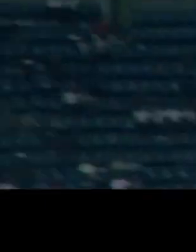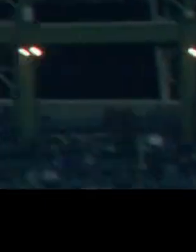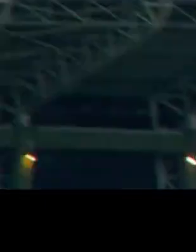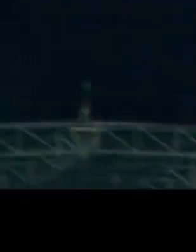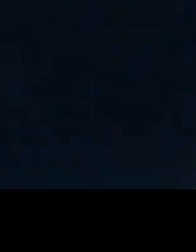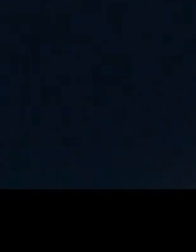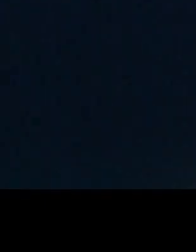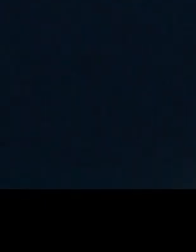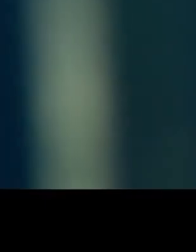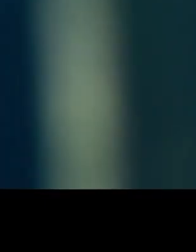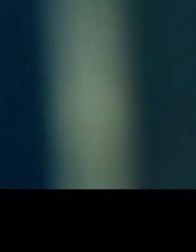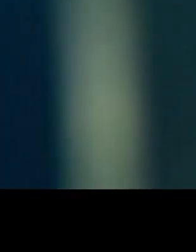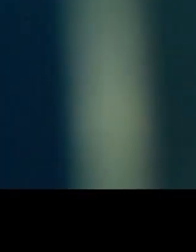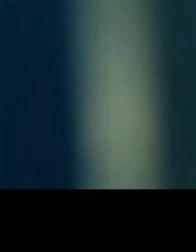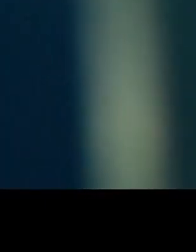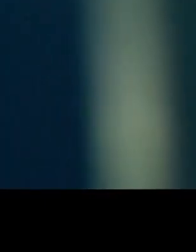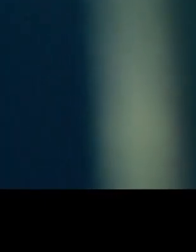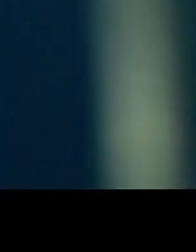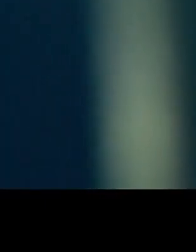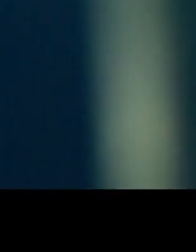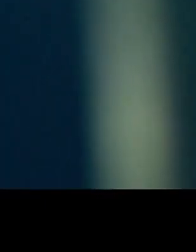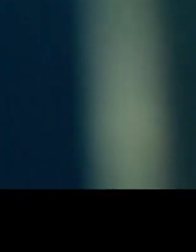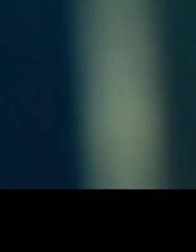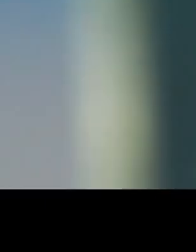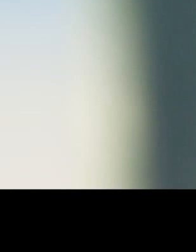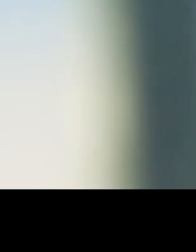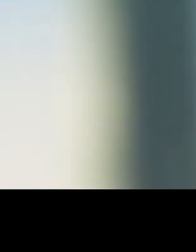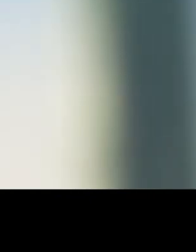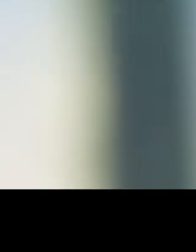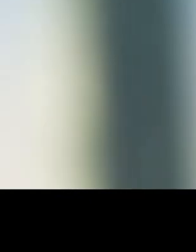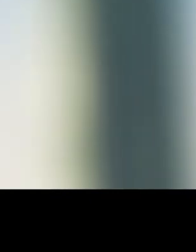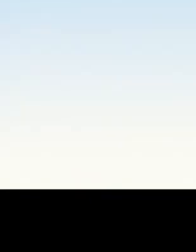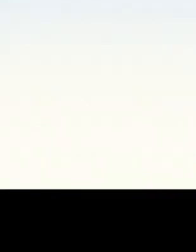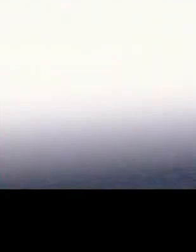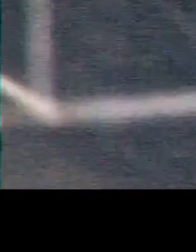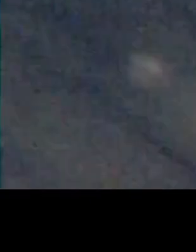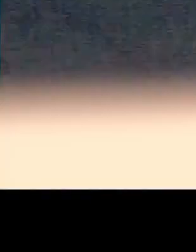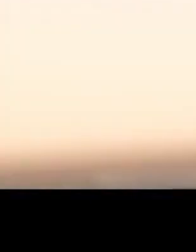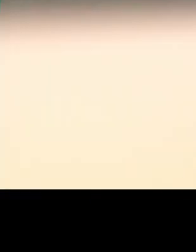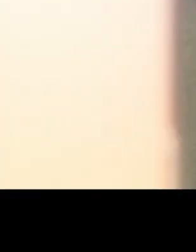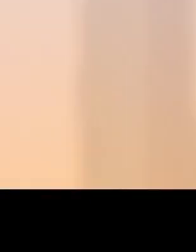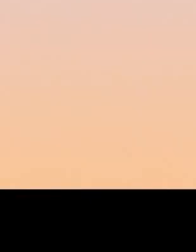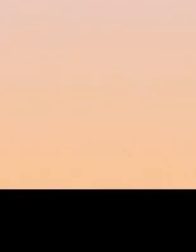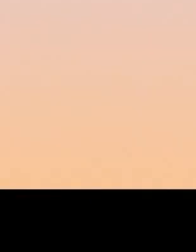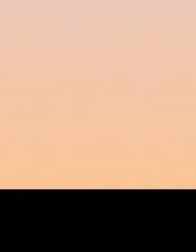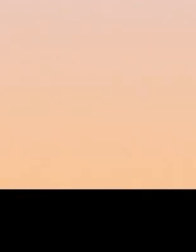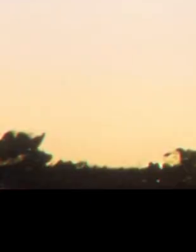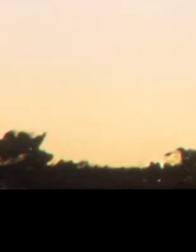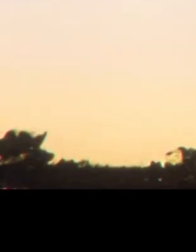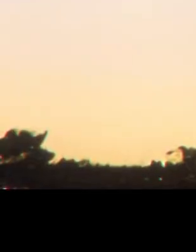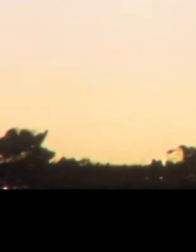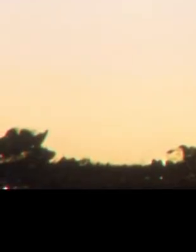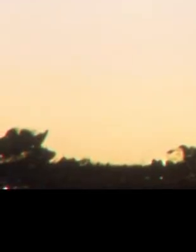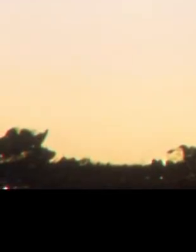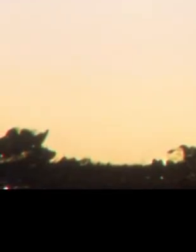Leading we colors, celebrating we greatness. Wherever it's played,